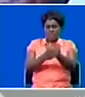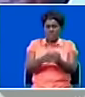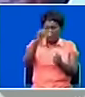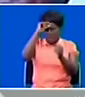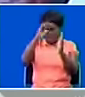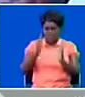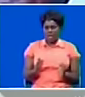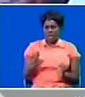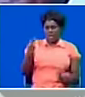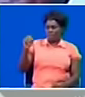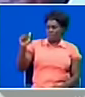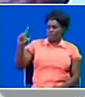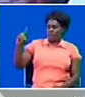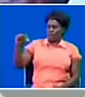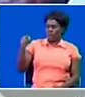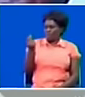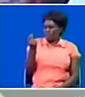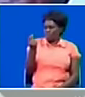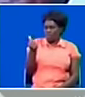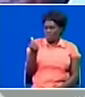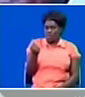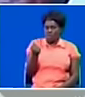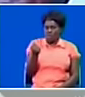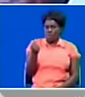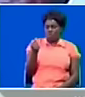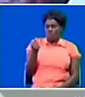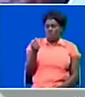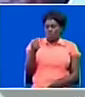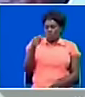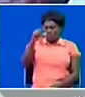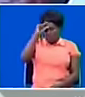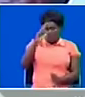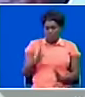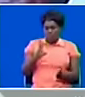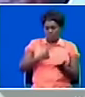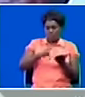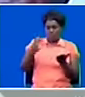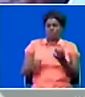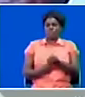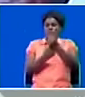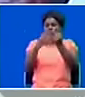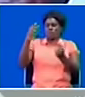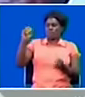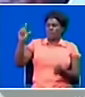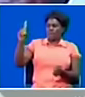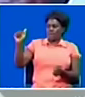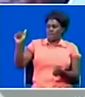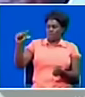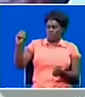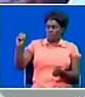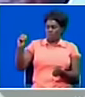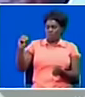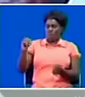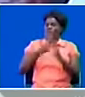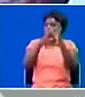Governor Jackson Mandago. And after asking Zedekiah Bundotich, alias Buzeki, to fall behind Mandago, but as KTN's